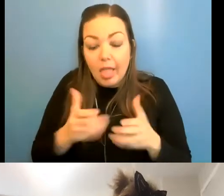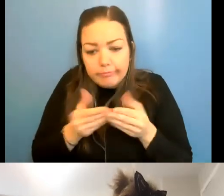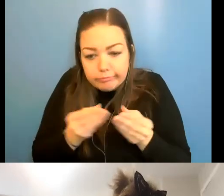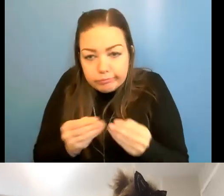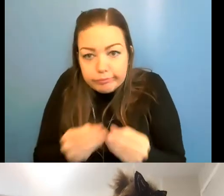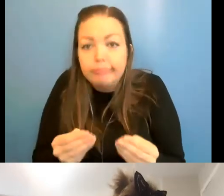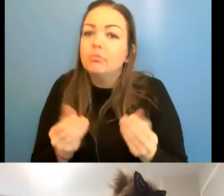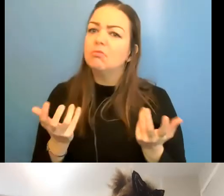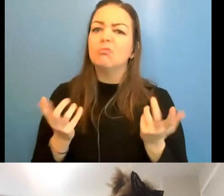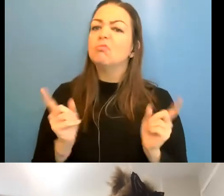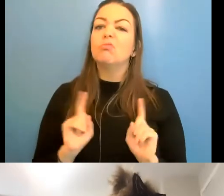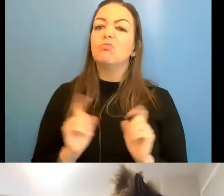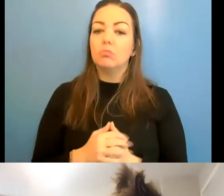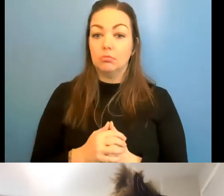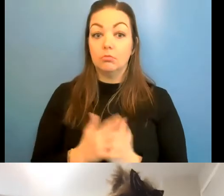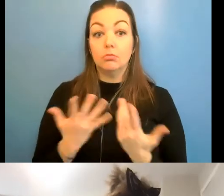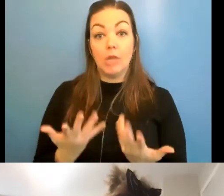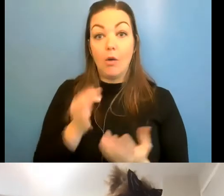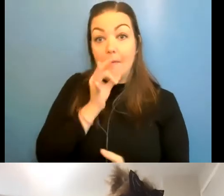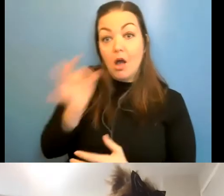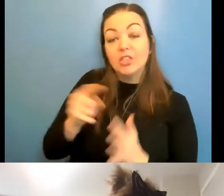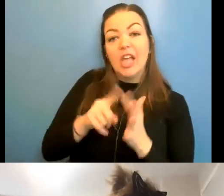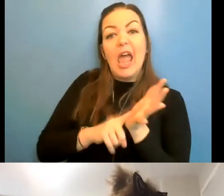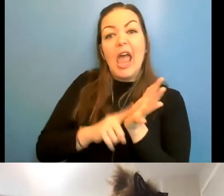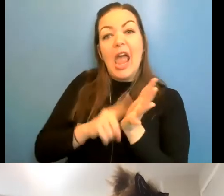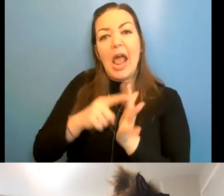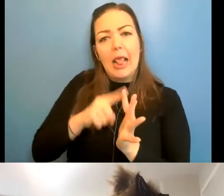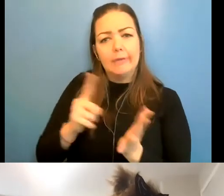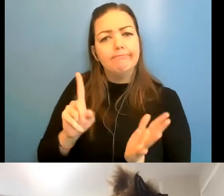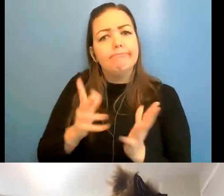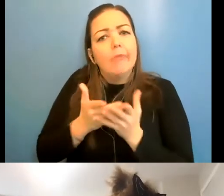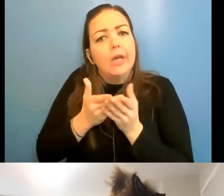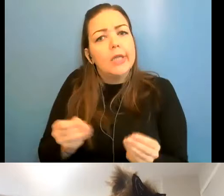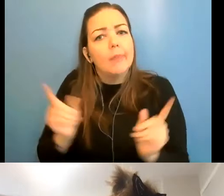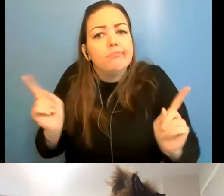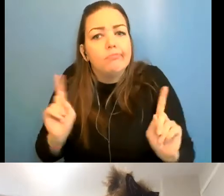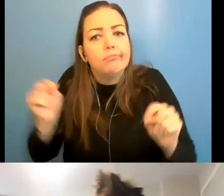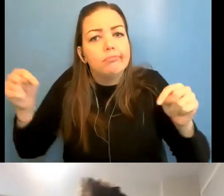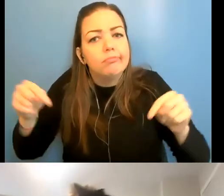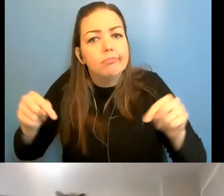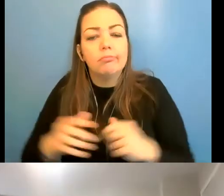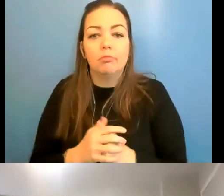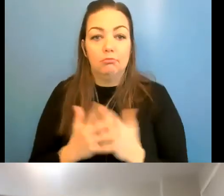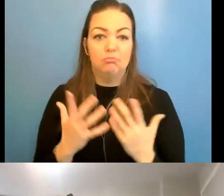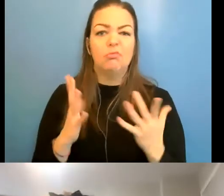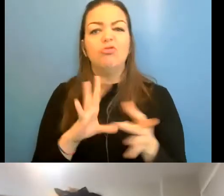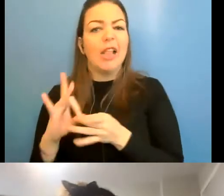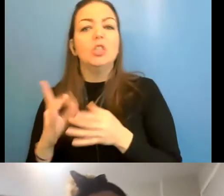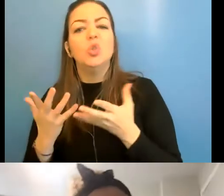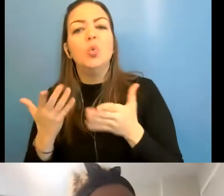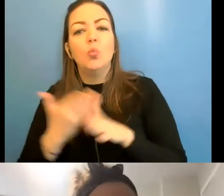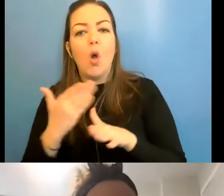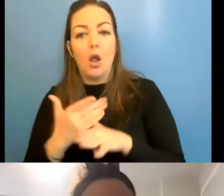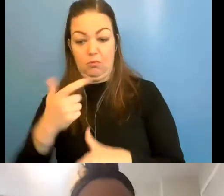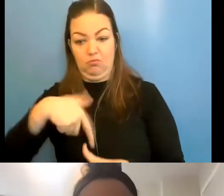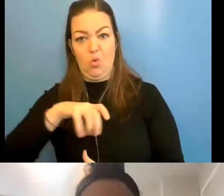ask Ellie, first of all, where do you think the gaps are at the moment in terms of the work that we commission?